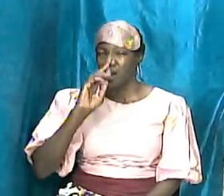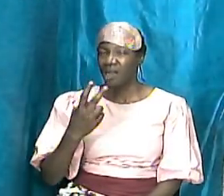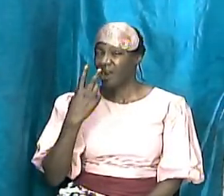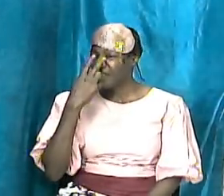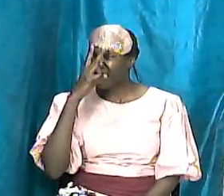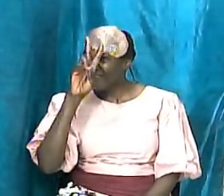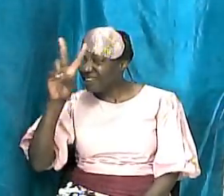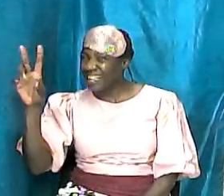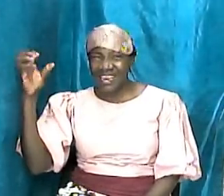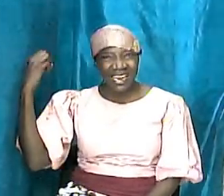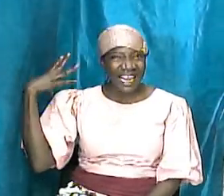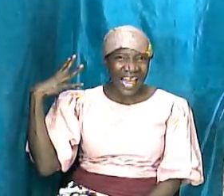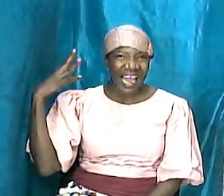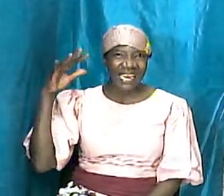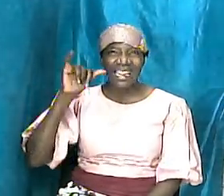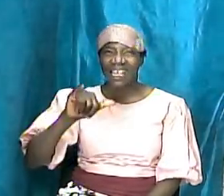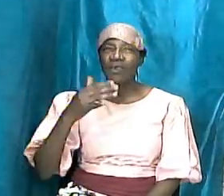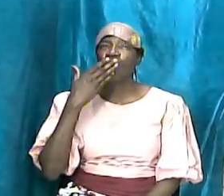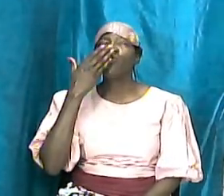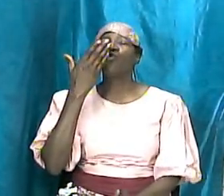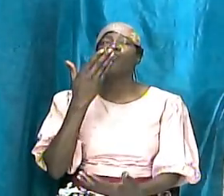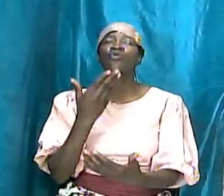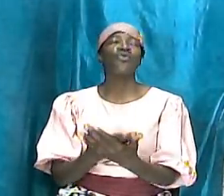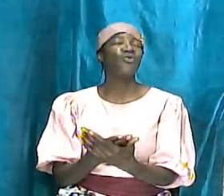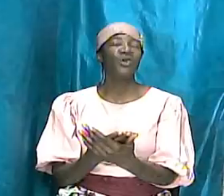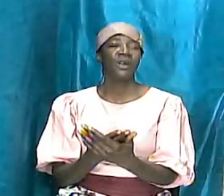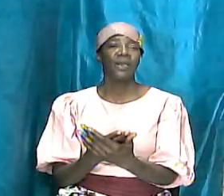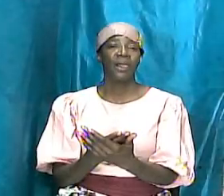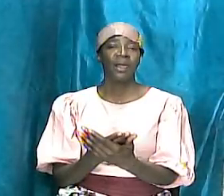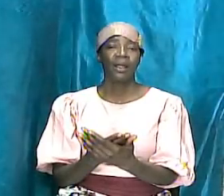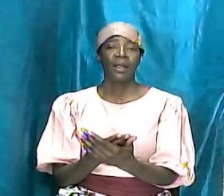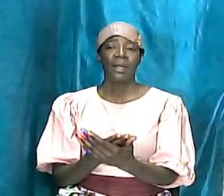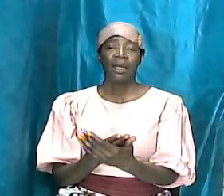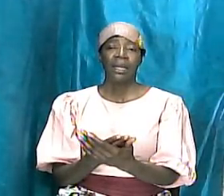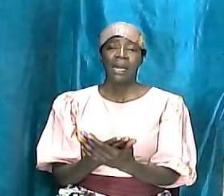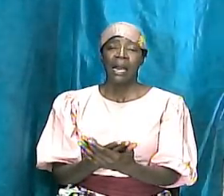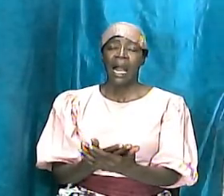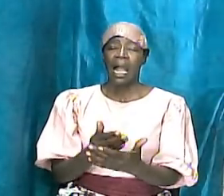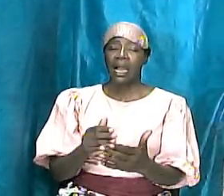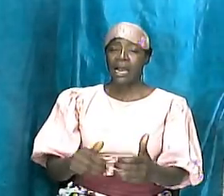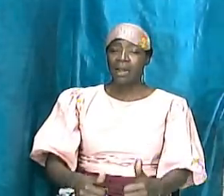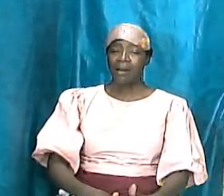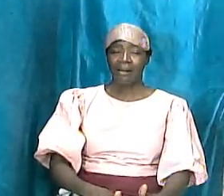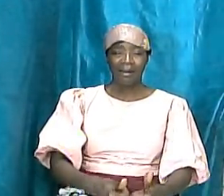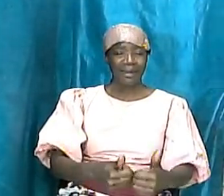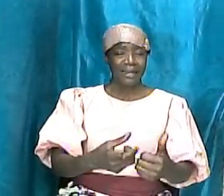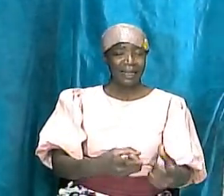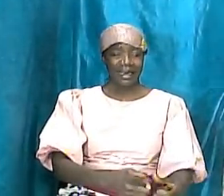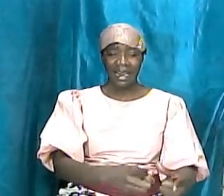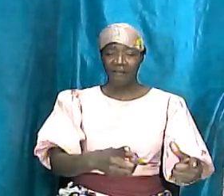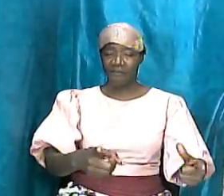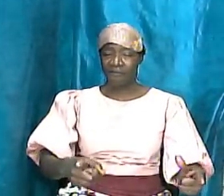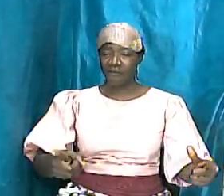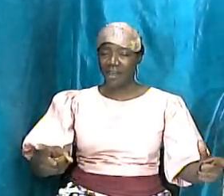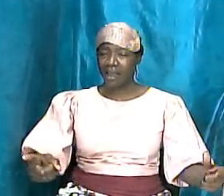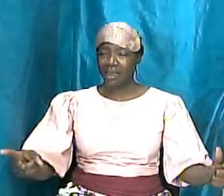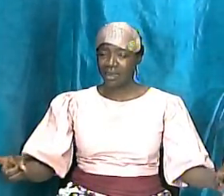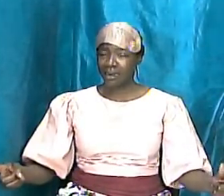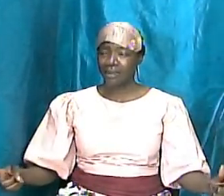the light, that it was good. And God divided the light from the